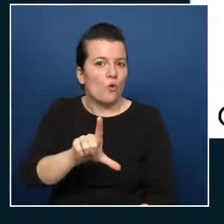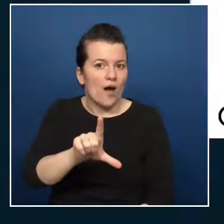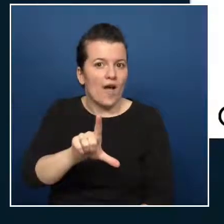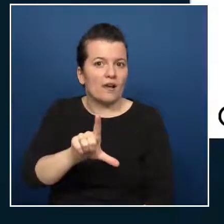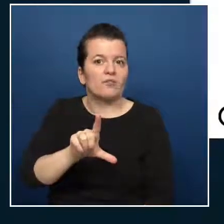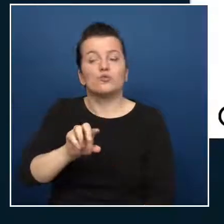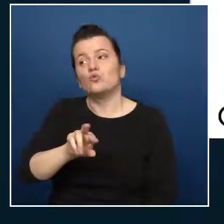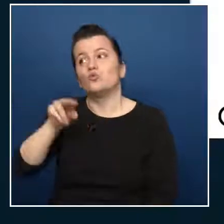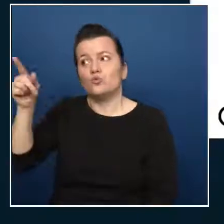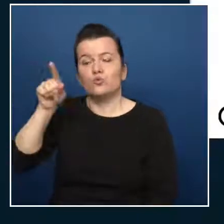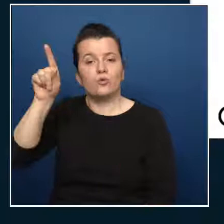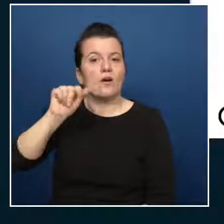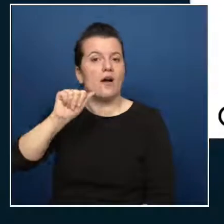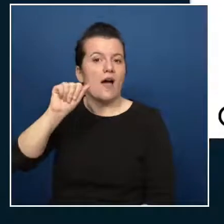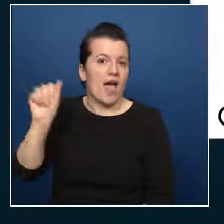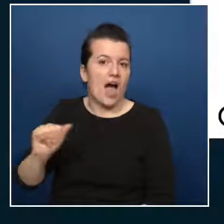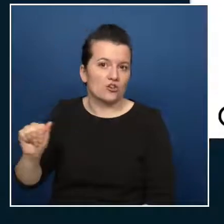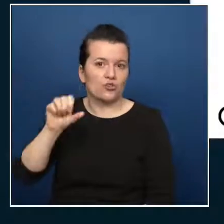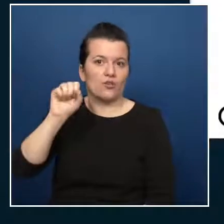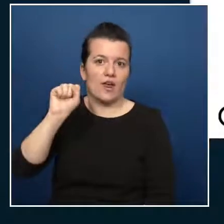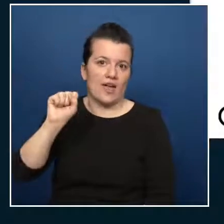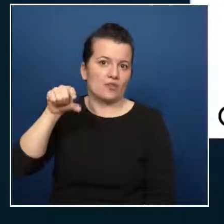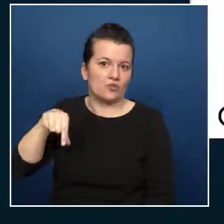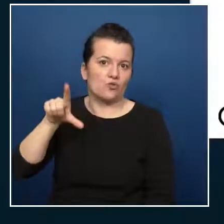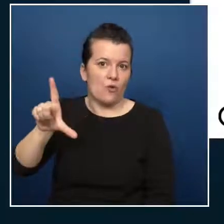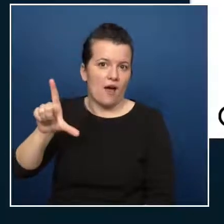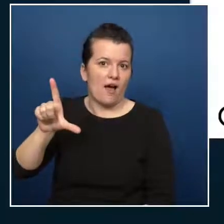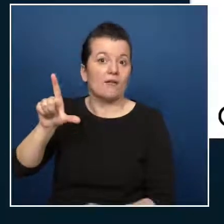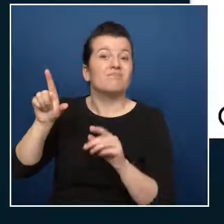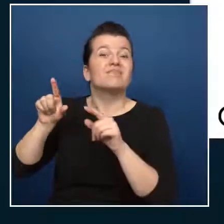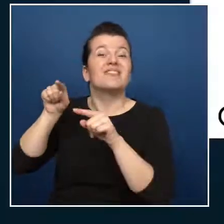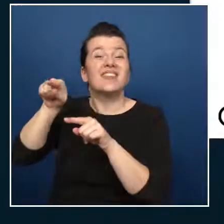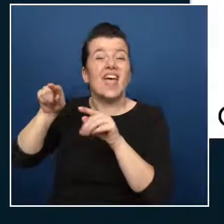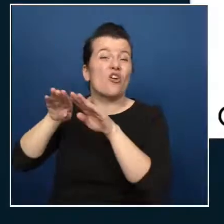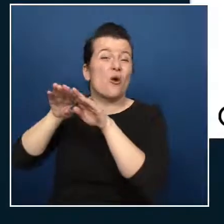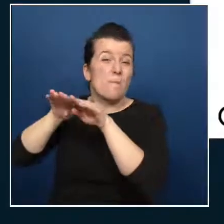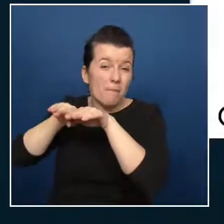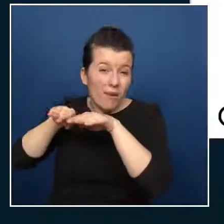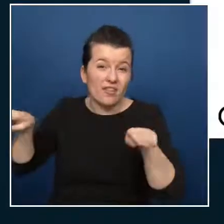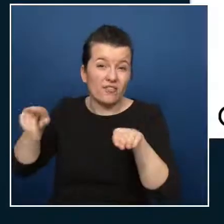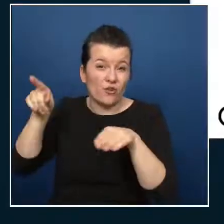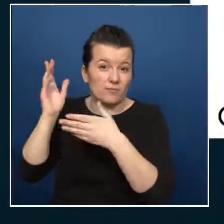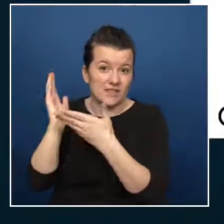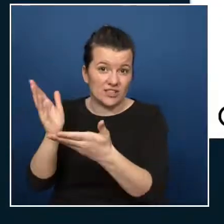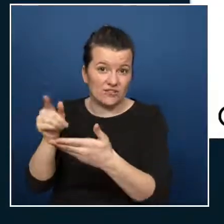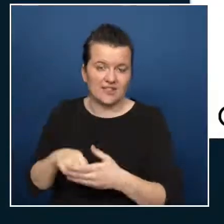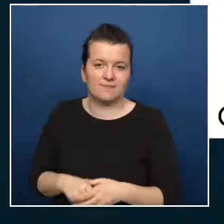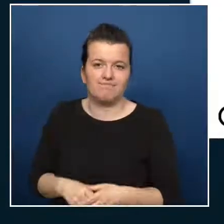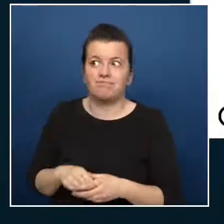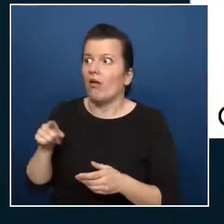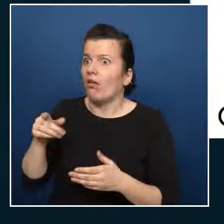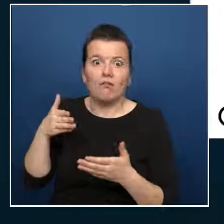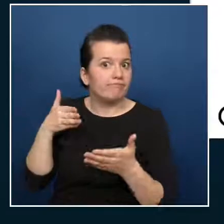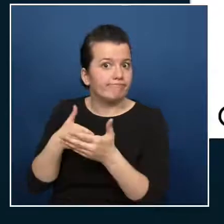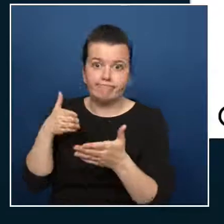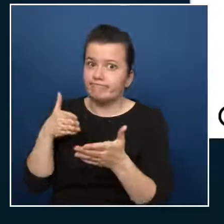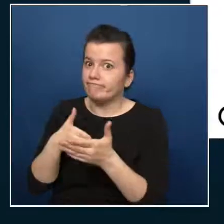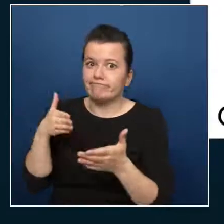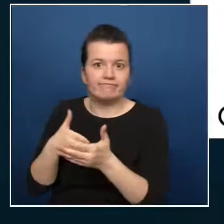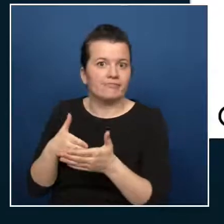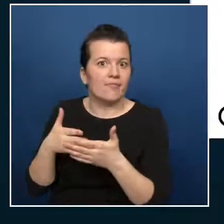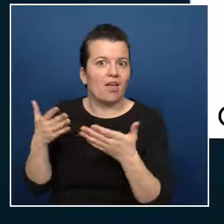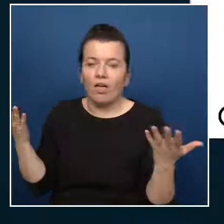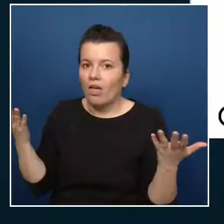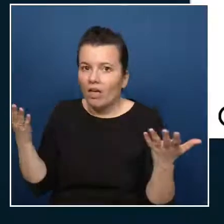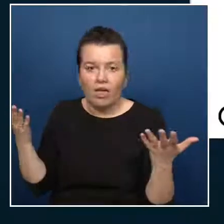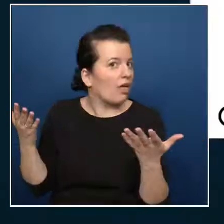as a service. And that didn't work either. So we did the lift and shift, we did